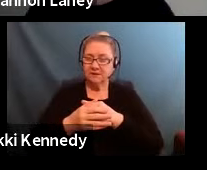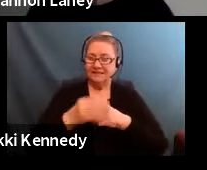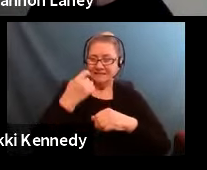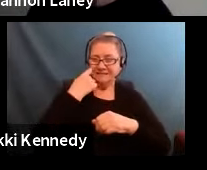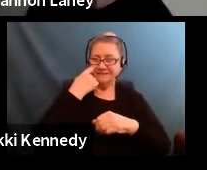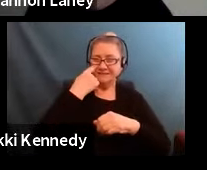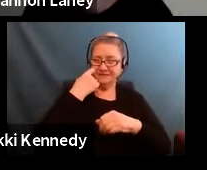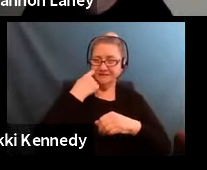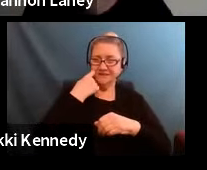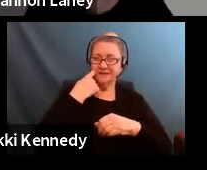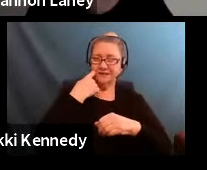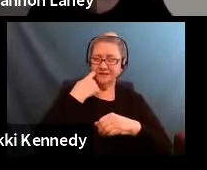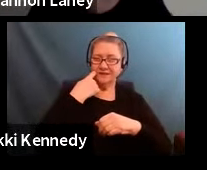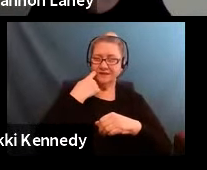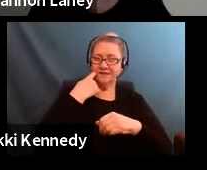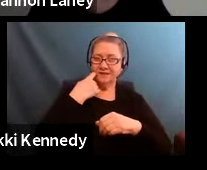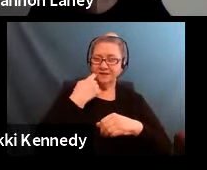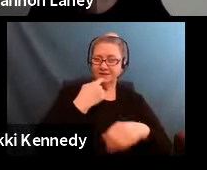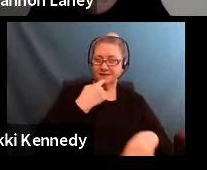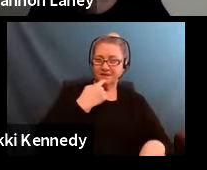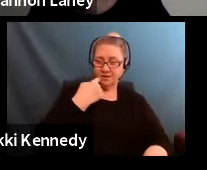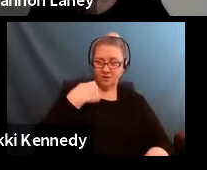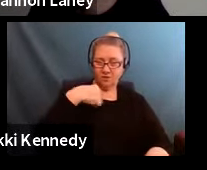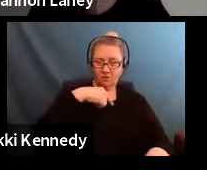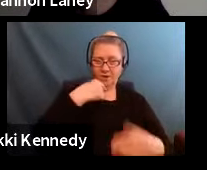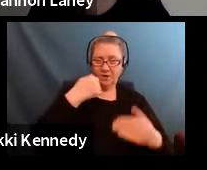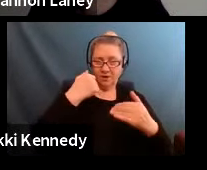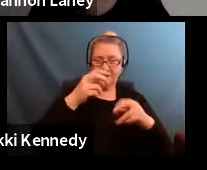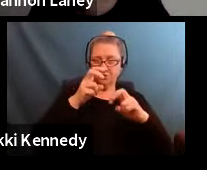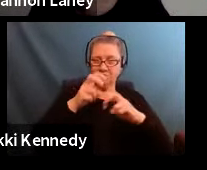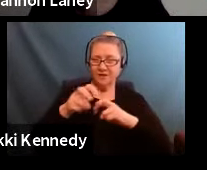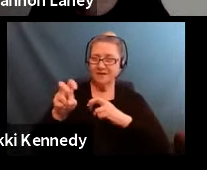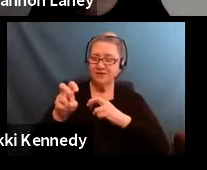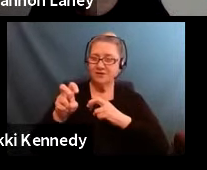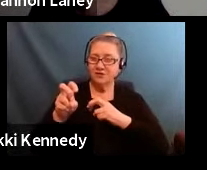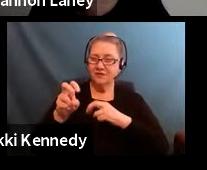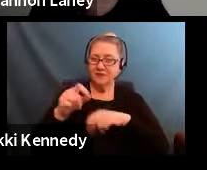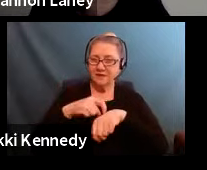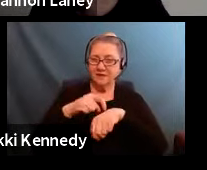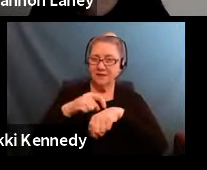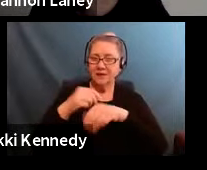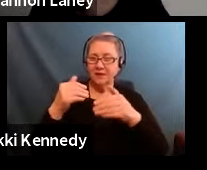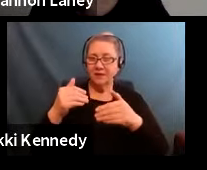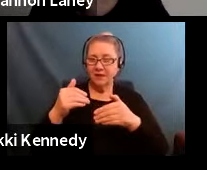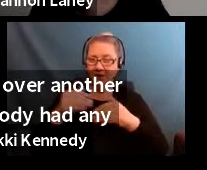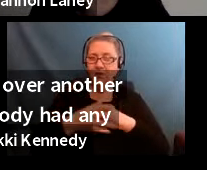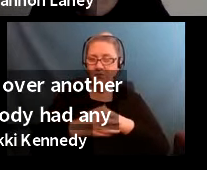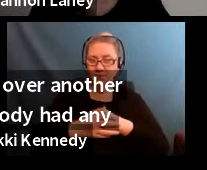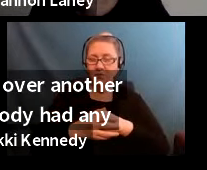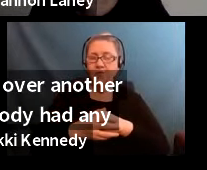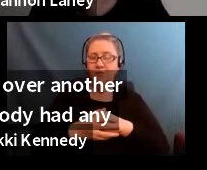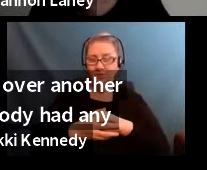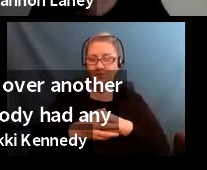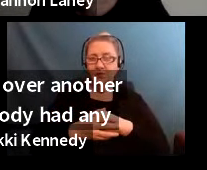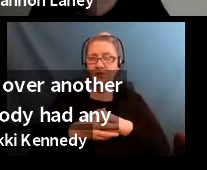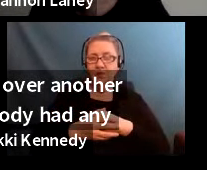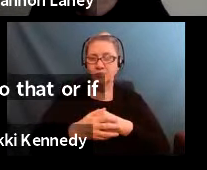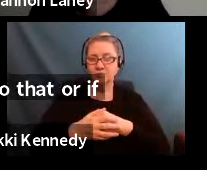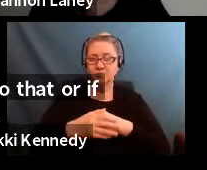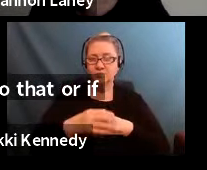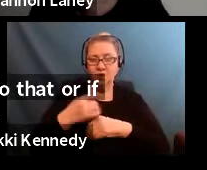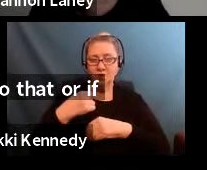think we are in a transition phase right now, and just back to the numbers, which was part of my other role,